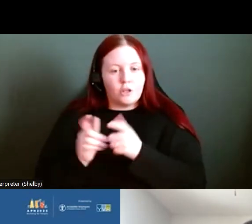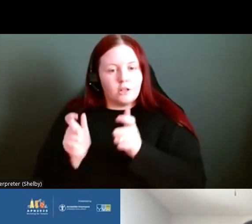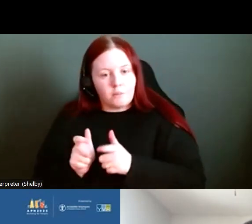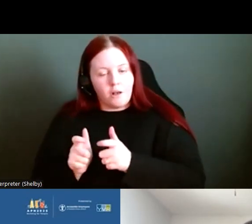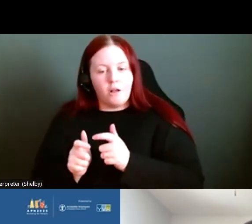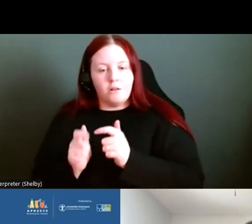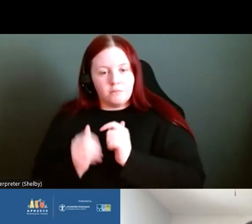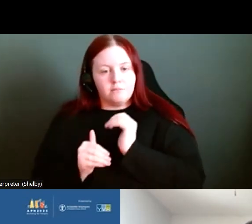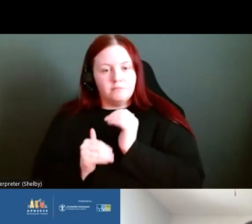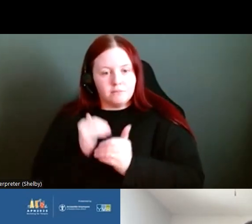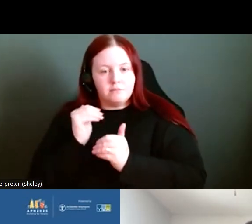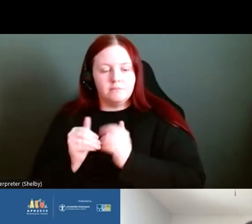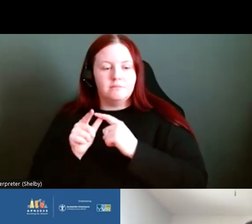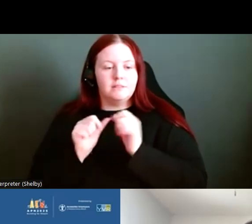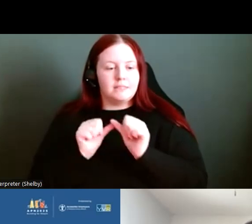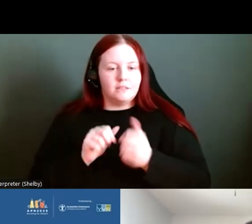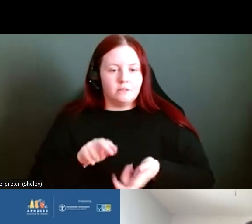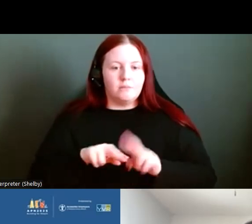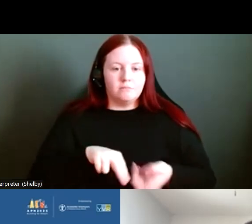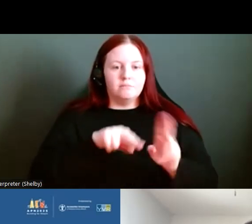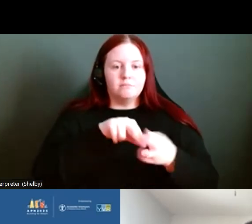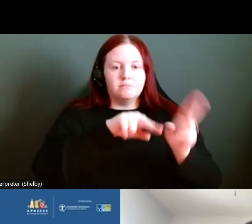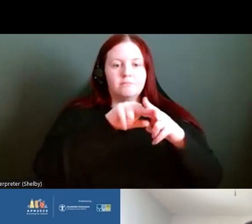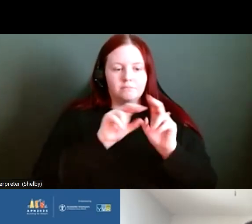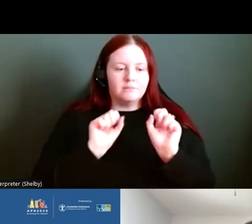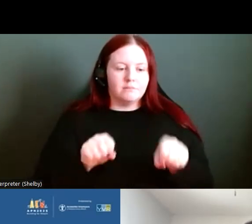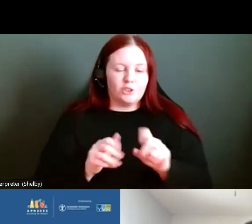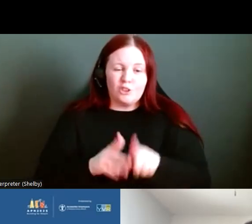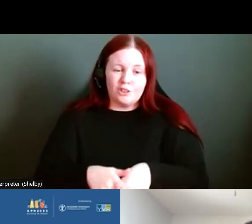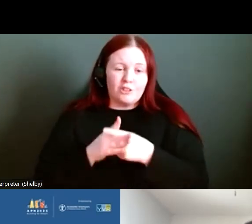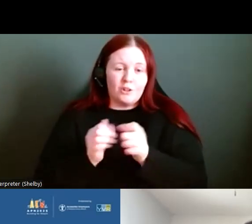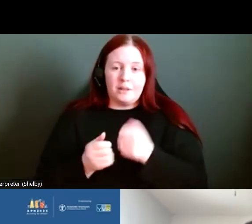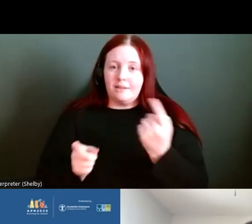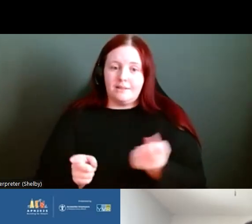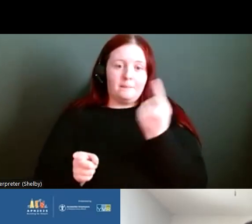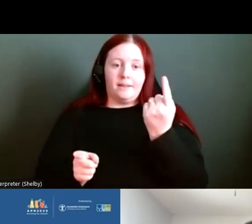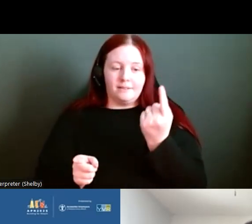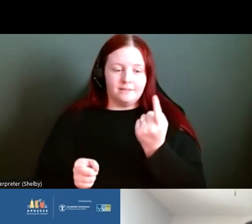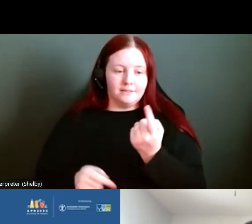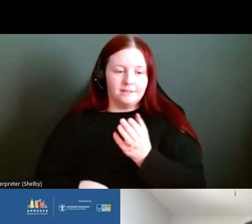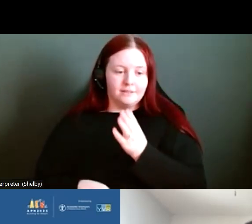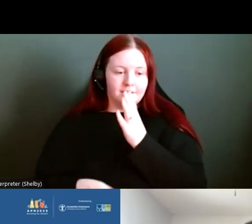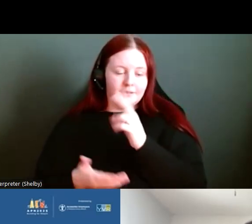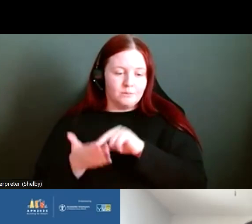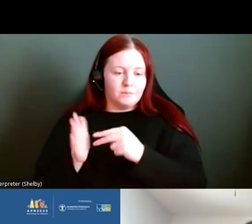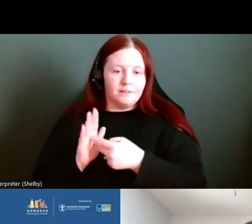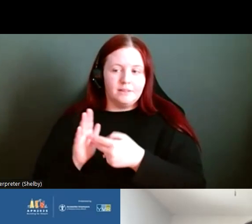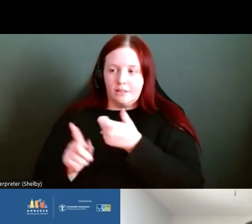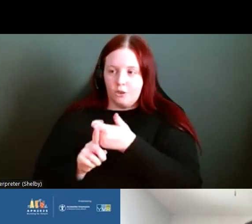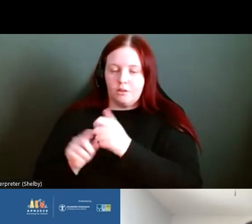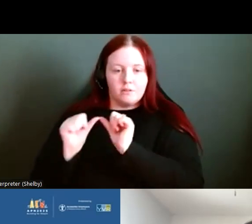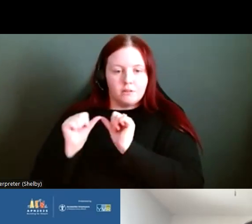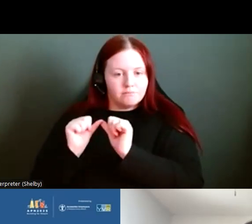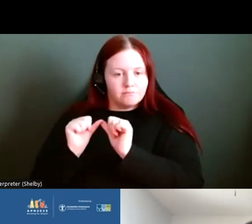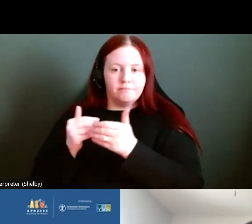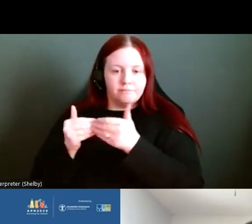work your way up over time, and just do something that allows you to have continuity, where you can